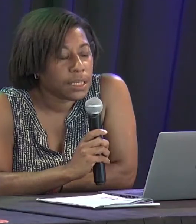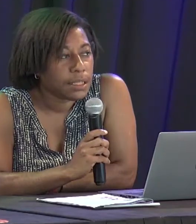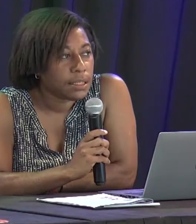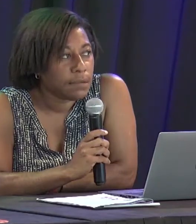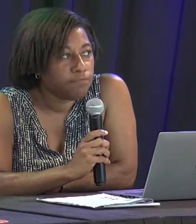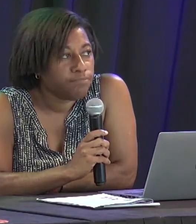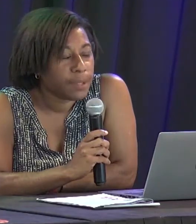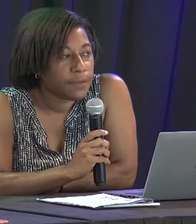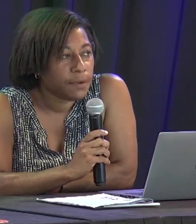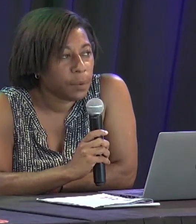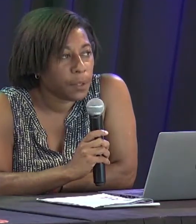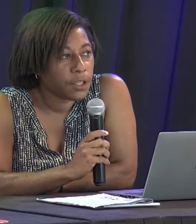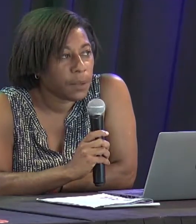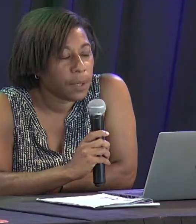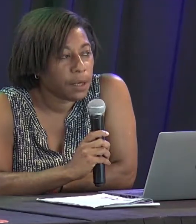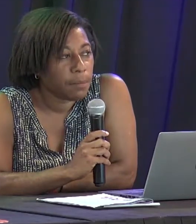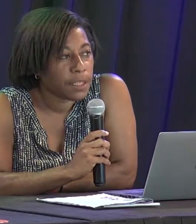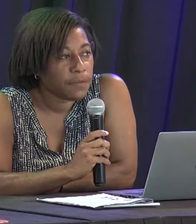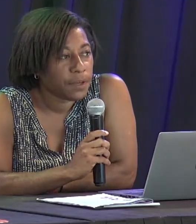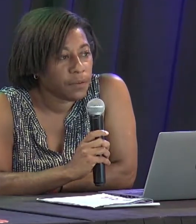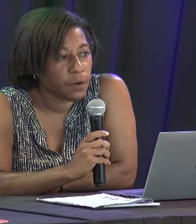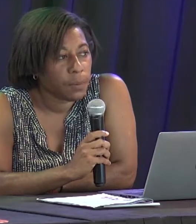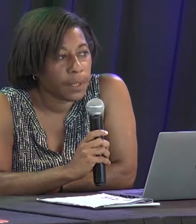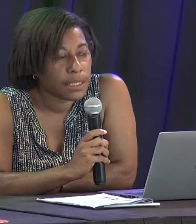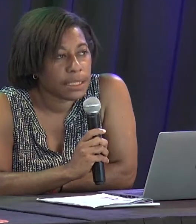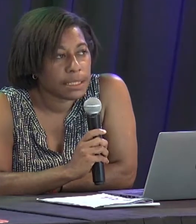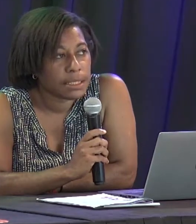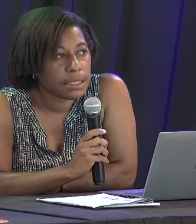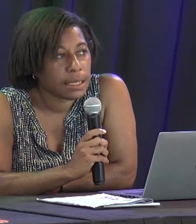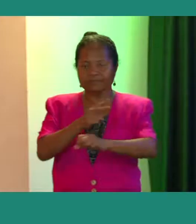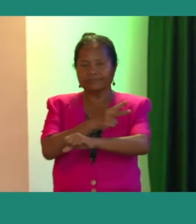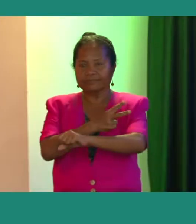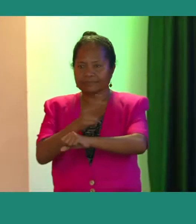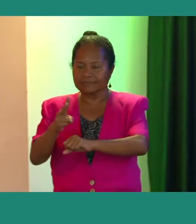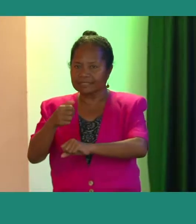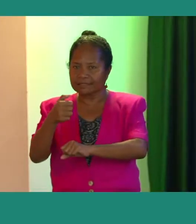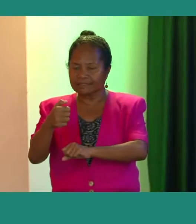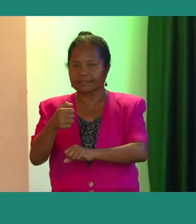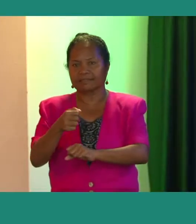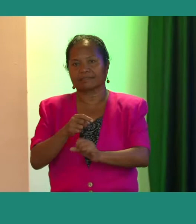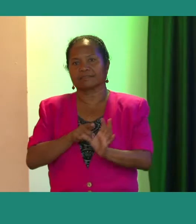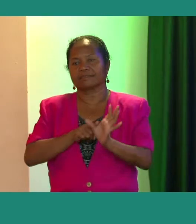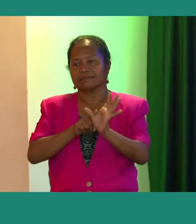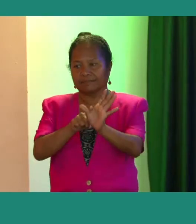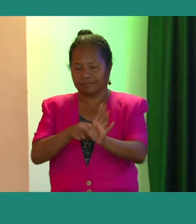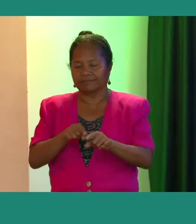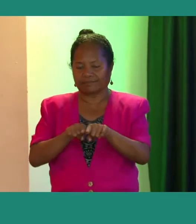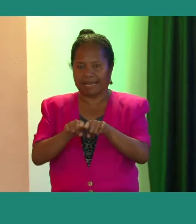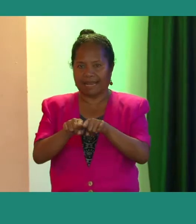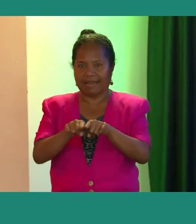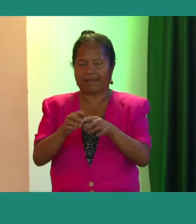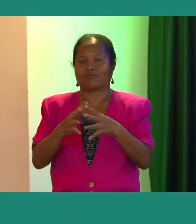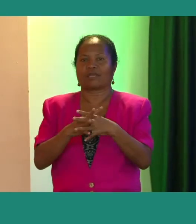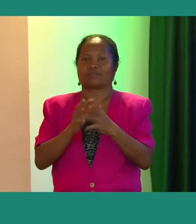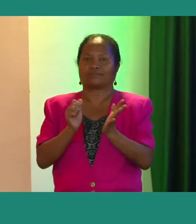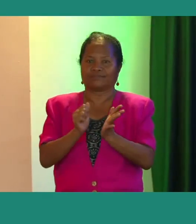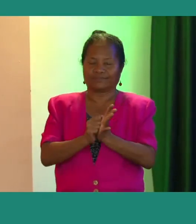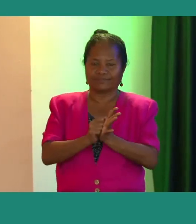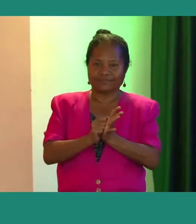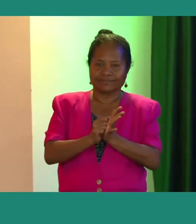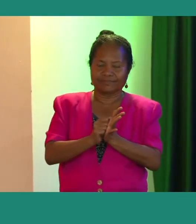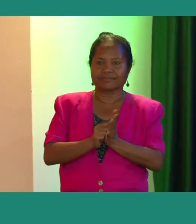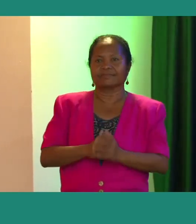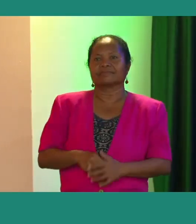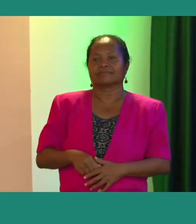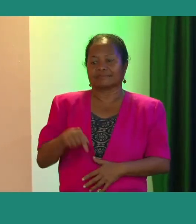the Pacific Women Shaping Pacific Development 6th Annual Learning Workshop.